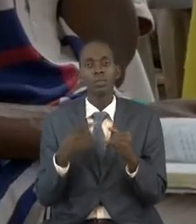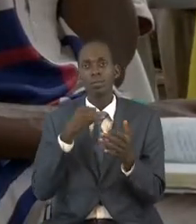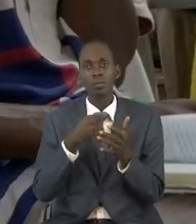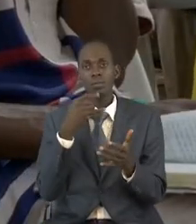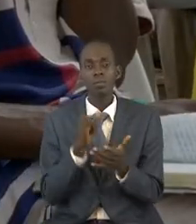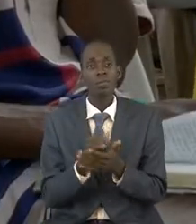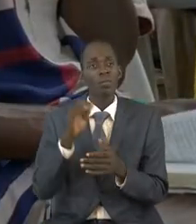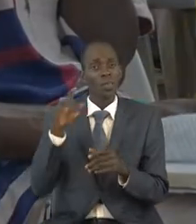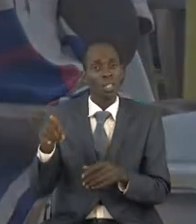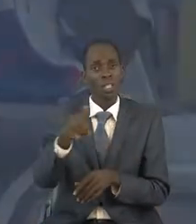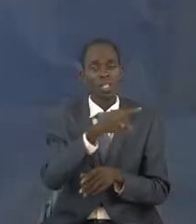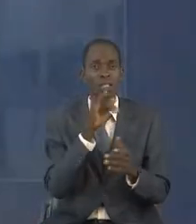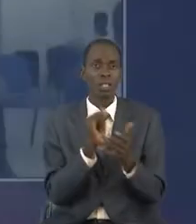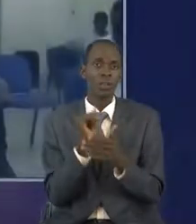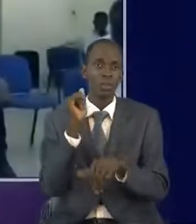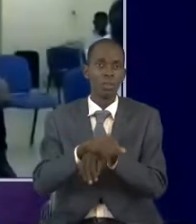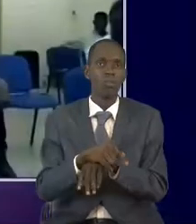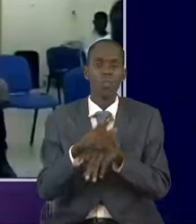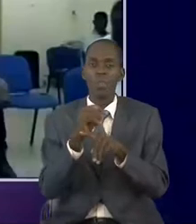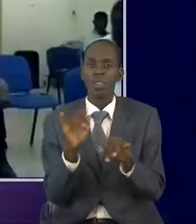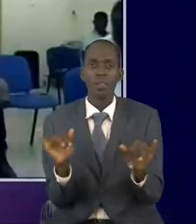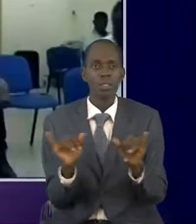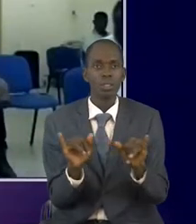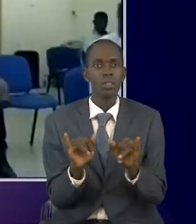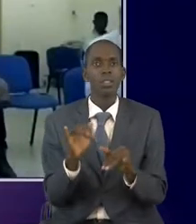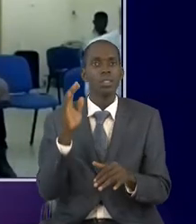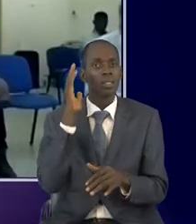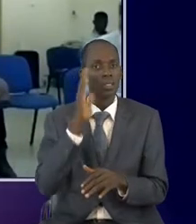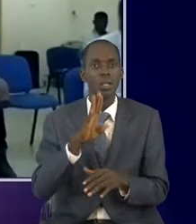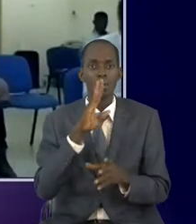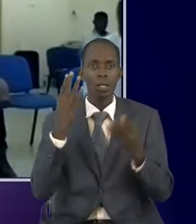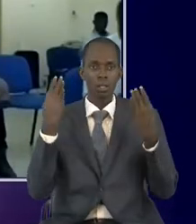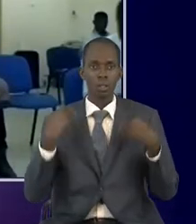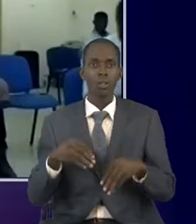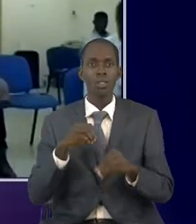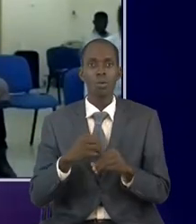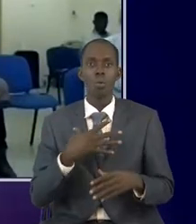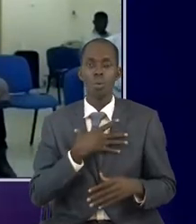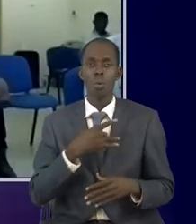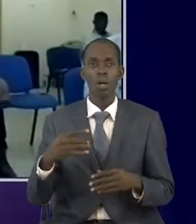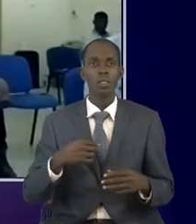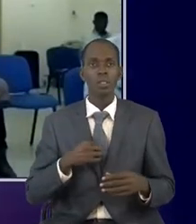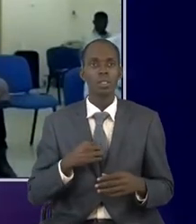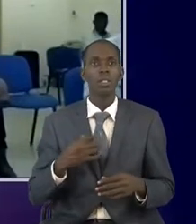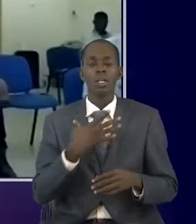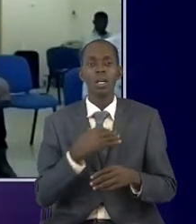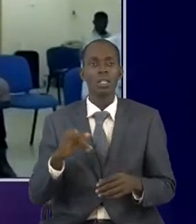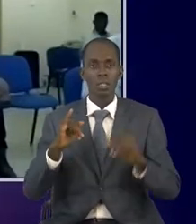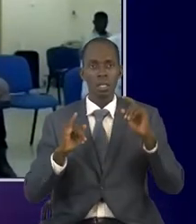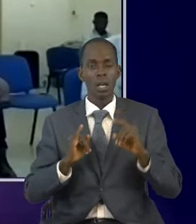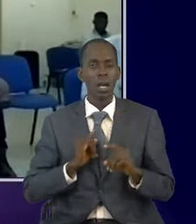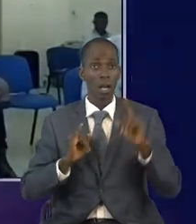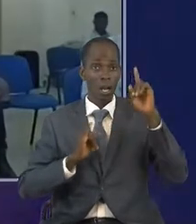overcometh, the same shall be clothed in white raiment, and I will not blot out